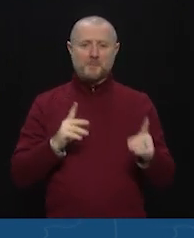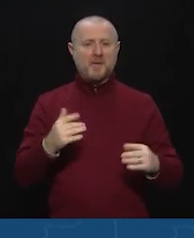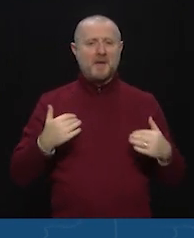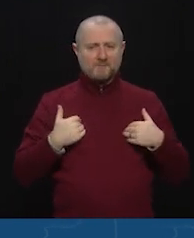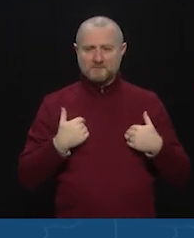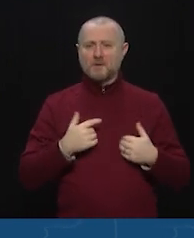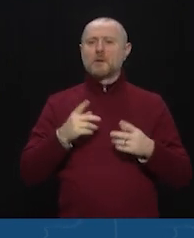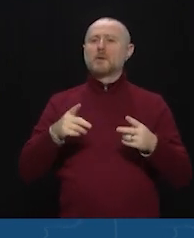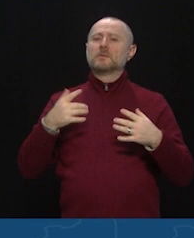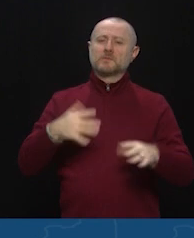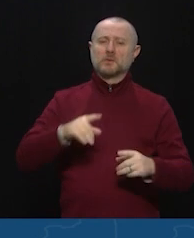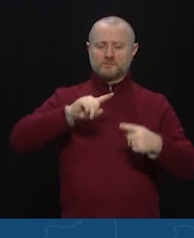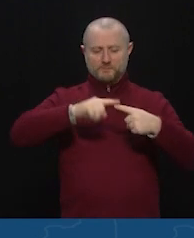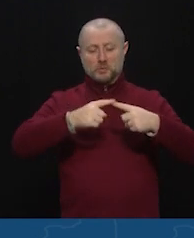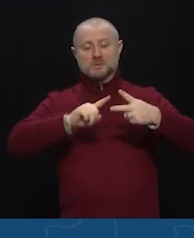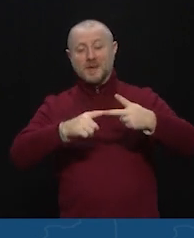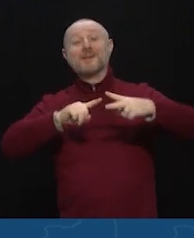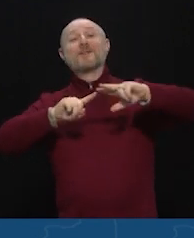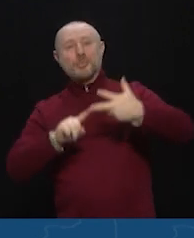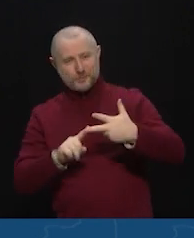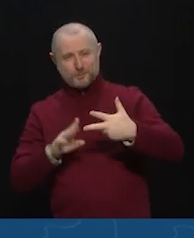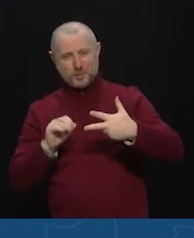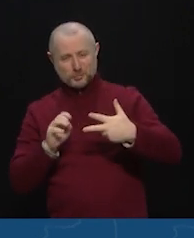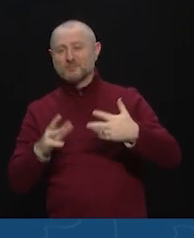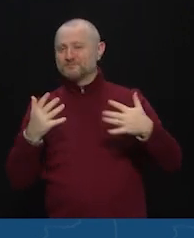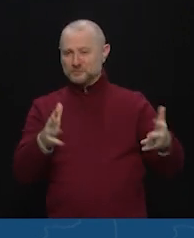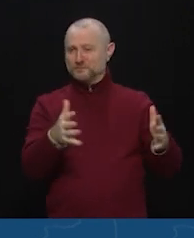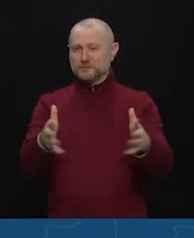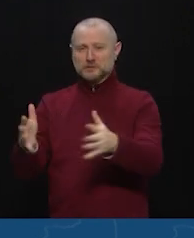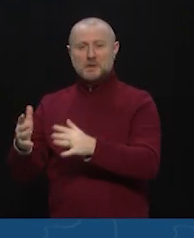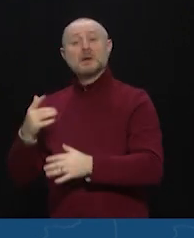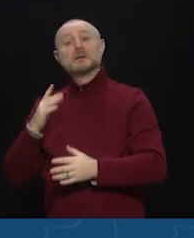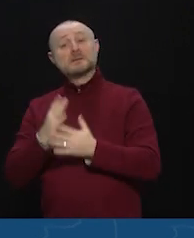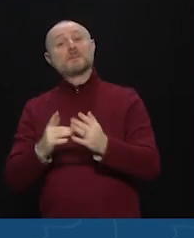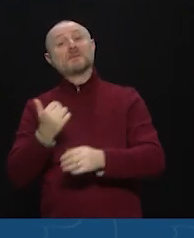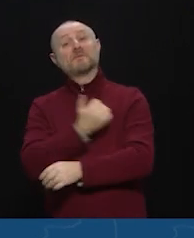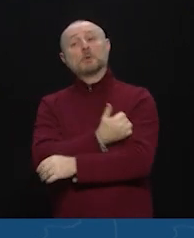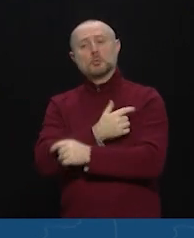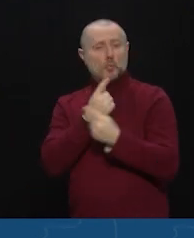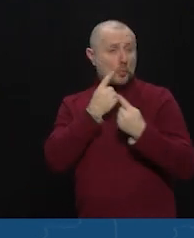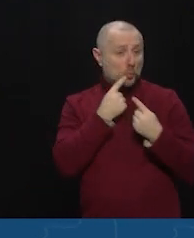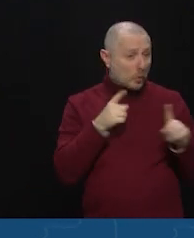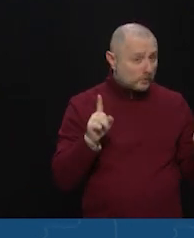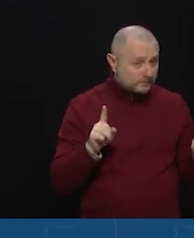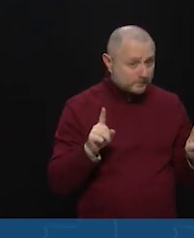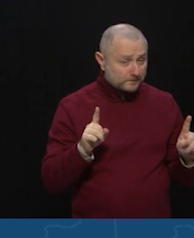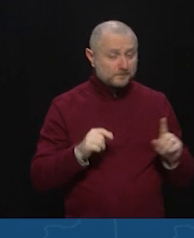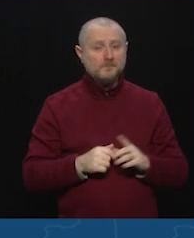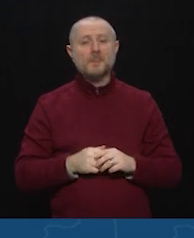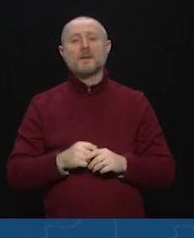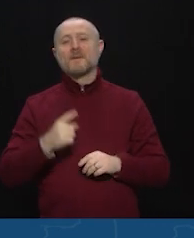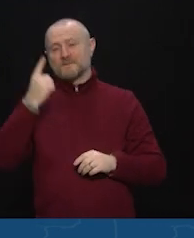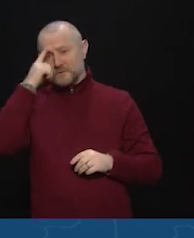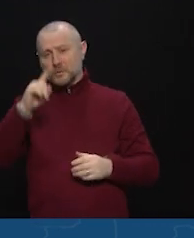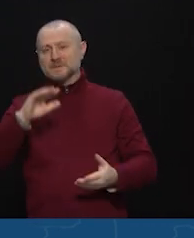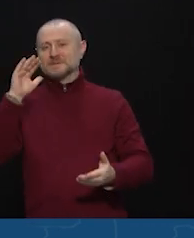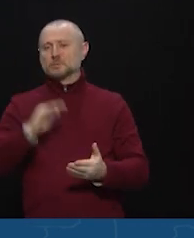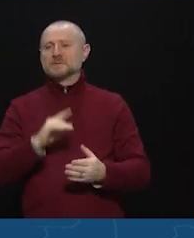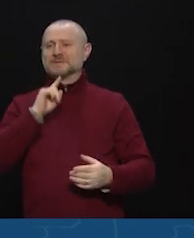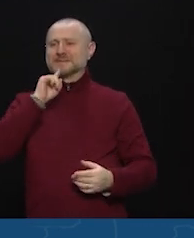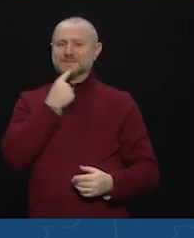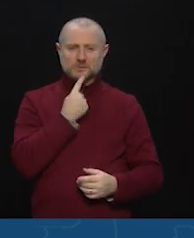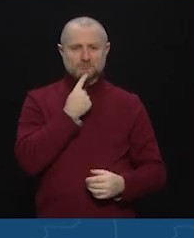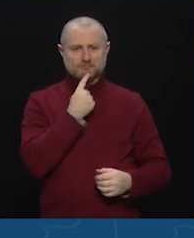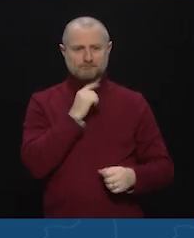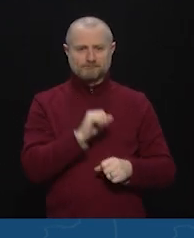third shots. And we know that the vaccinations are working to decrease the severity